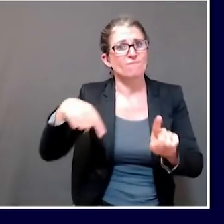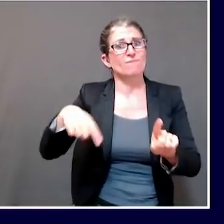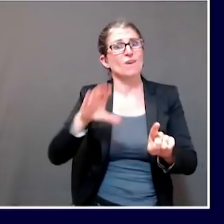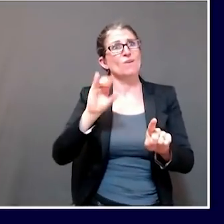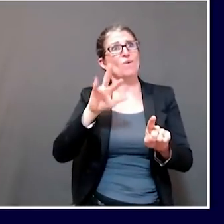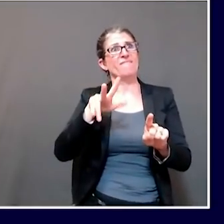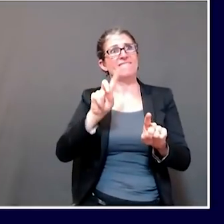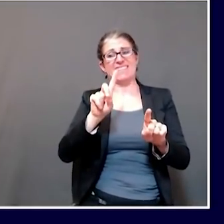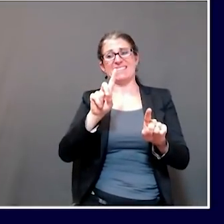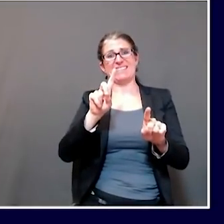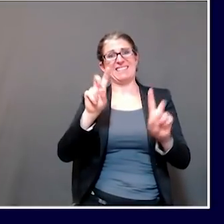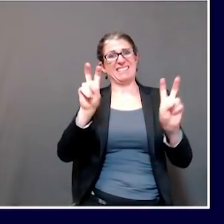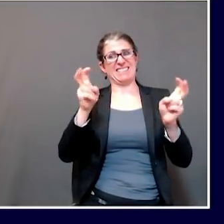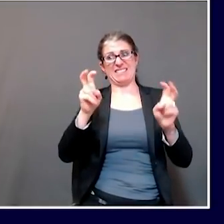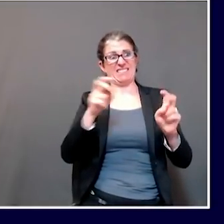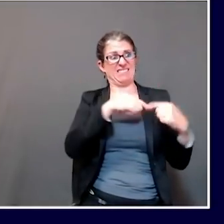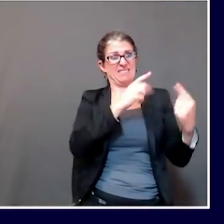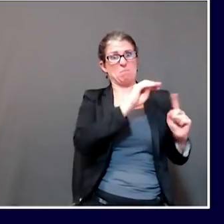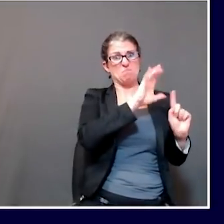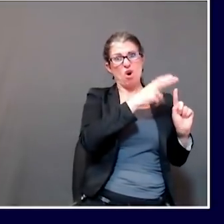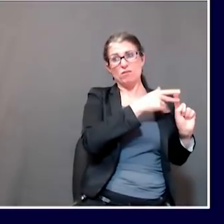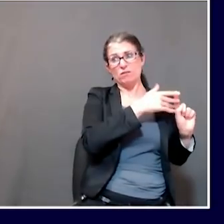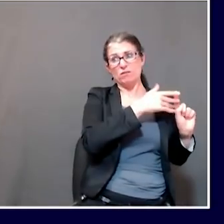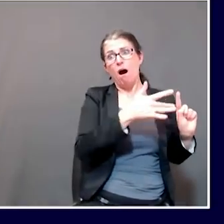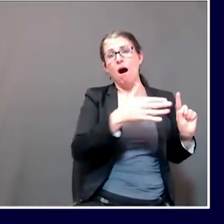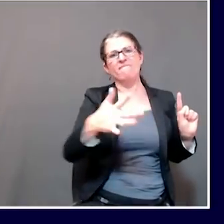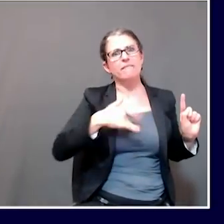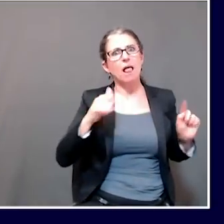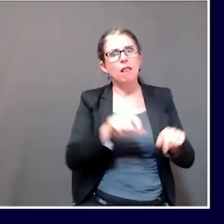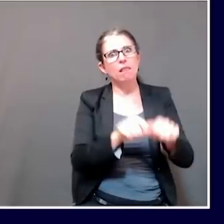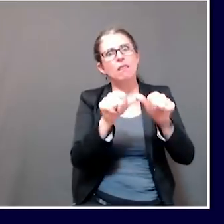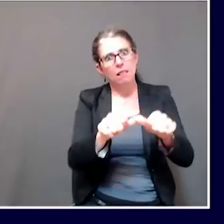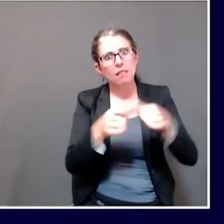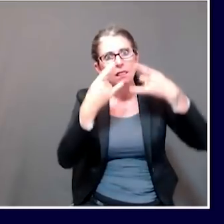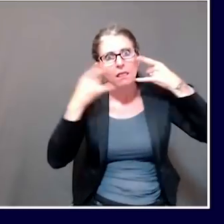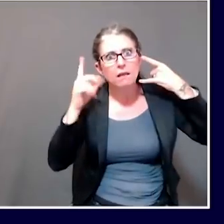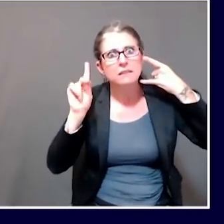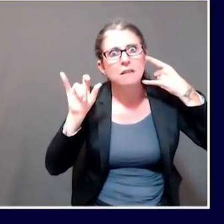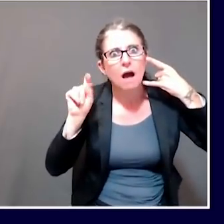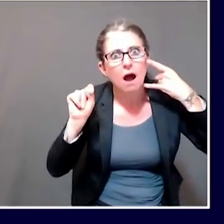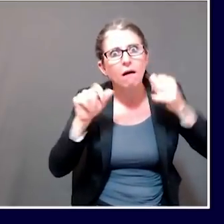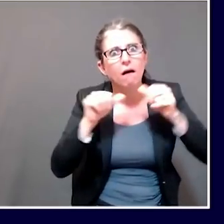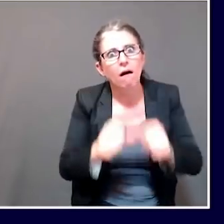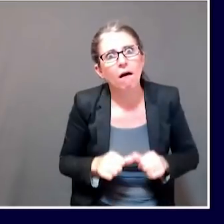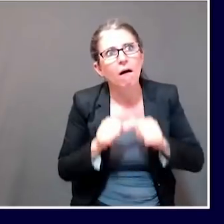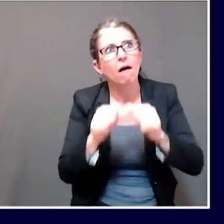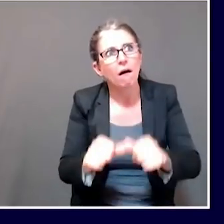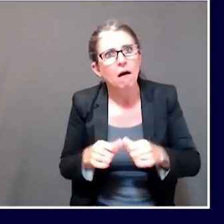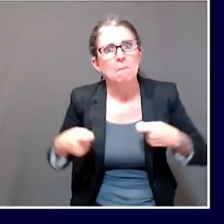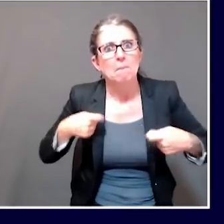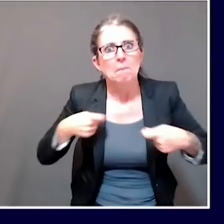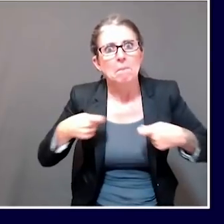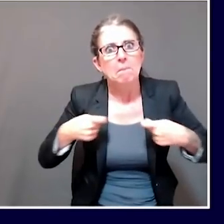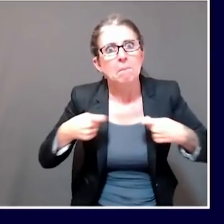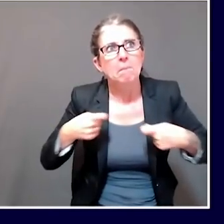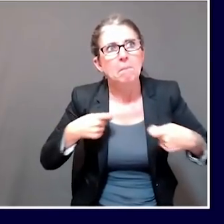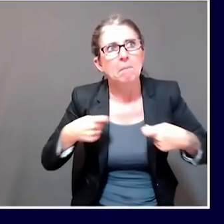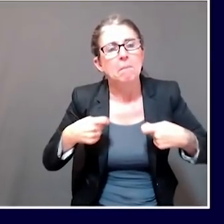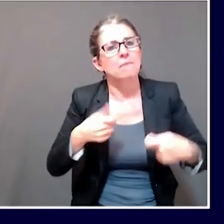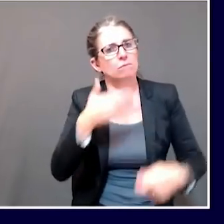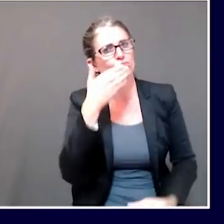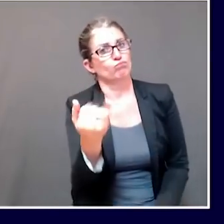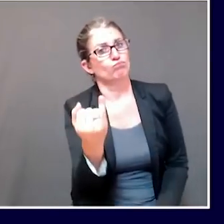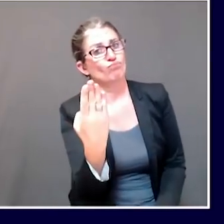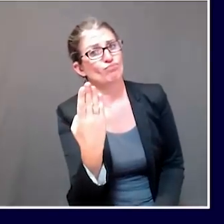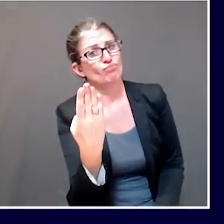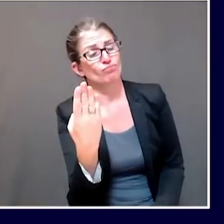And the reason that we look good now is because of the diet that we have been sticking to, not